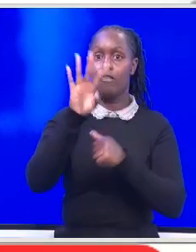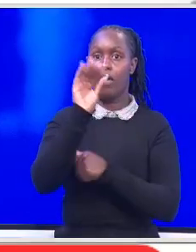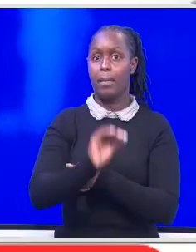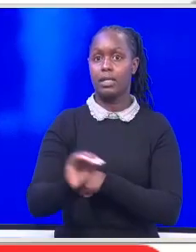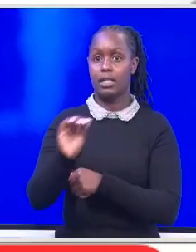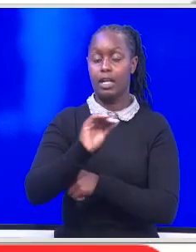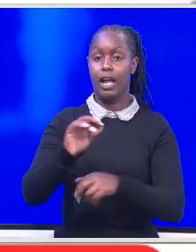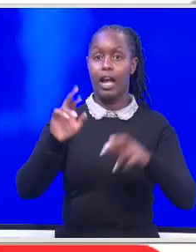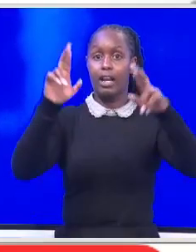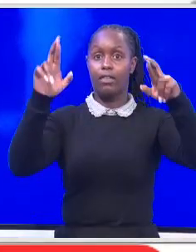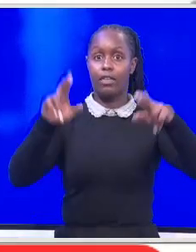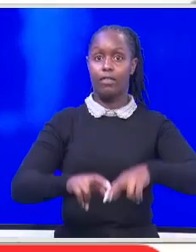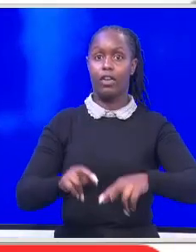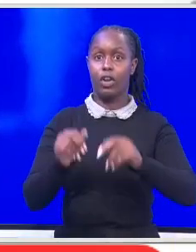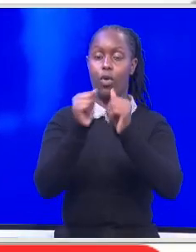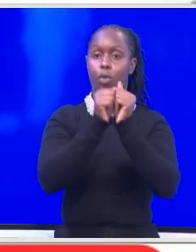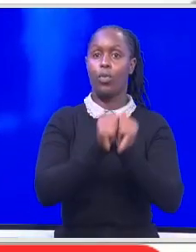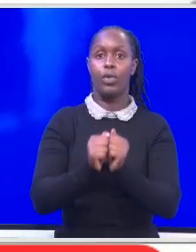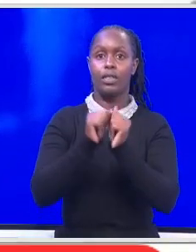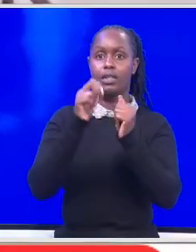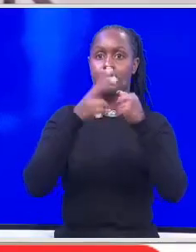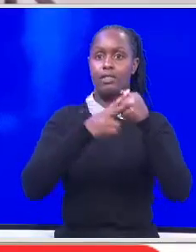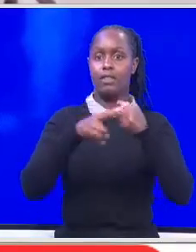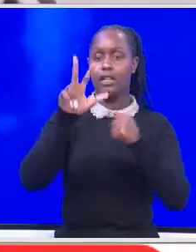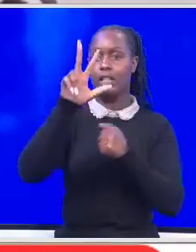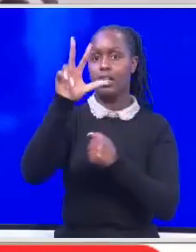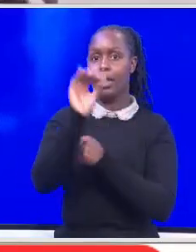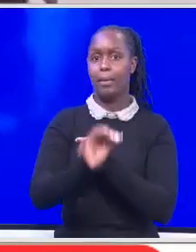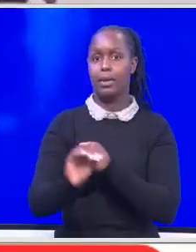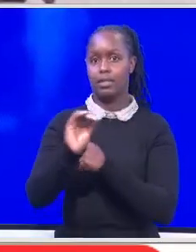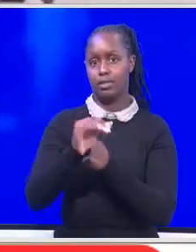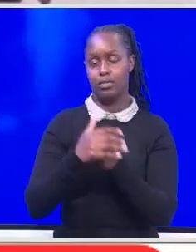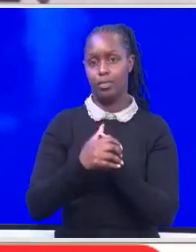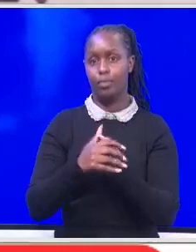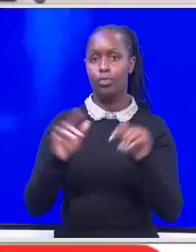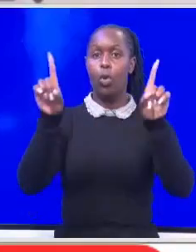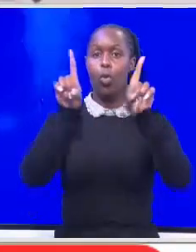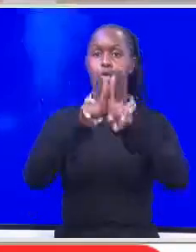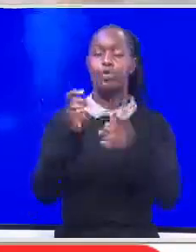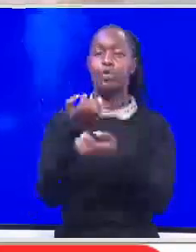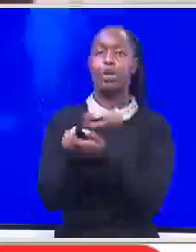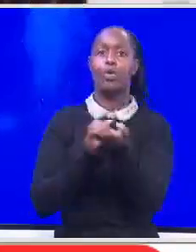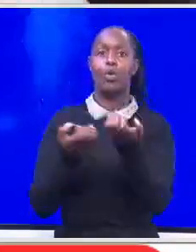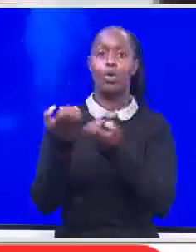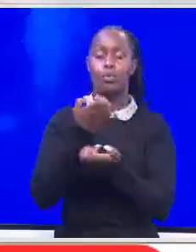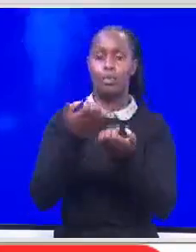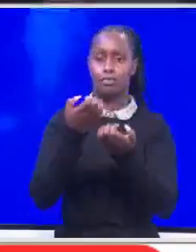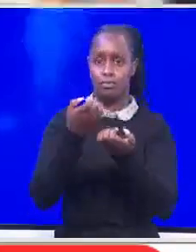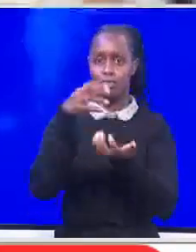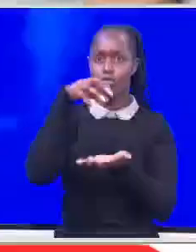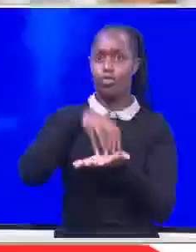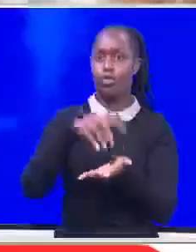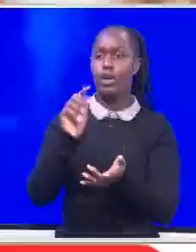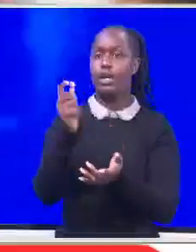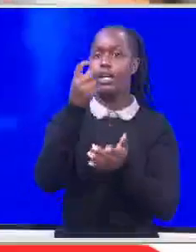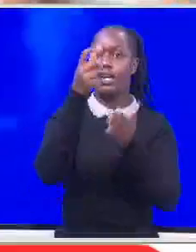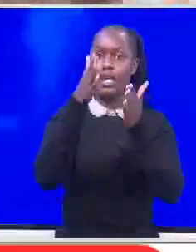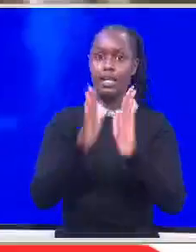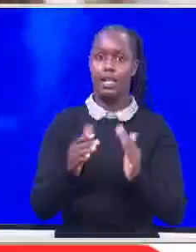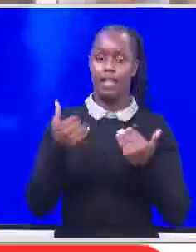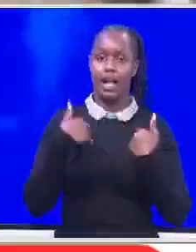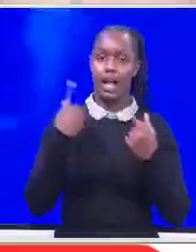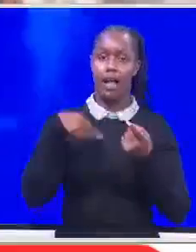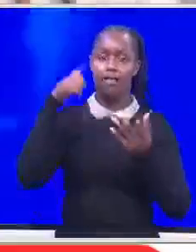and Rift Valley region at 73%. More so the economic situation. However, Kenyans have identified